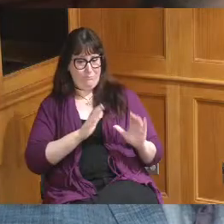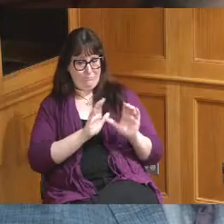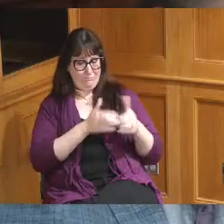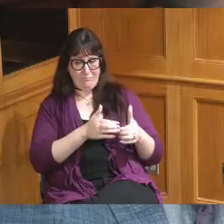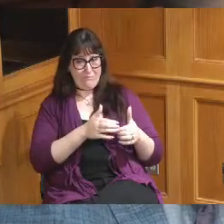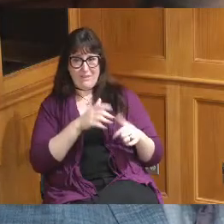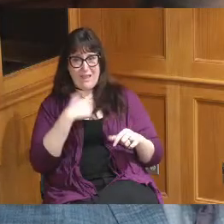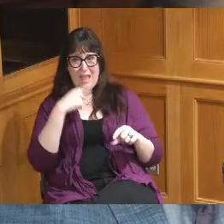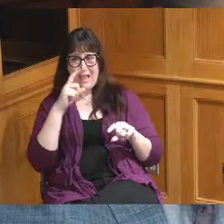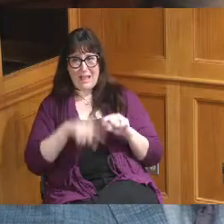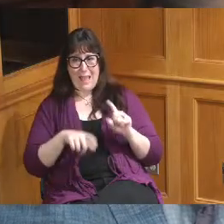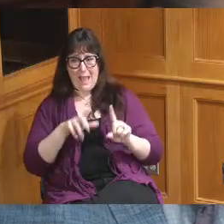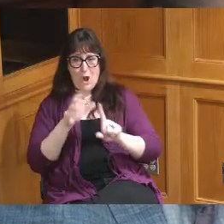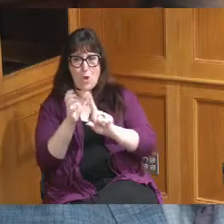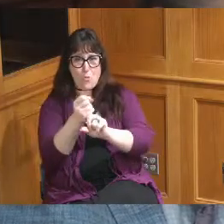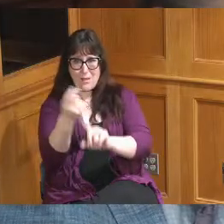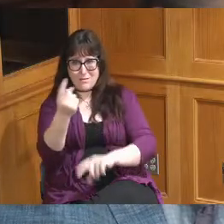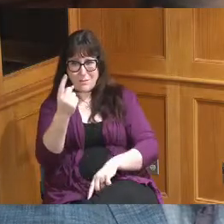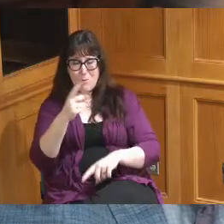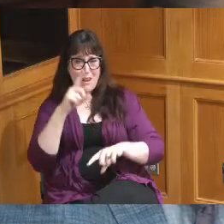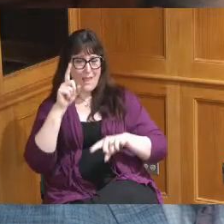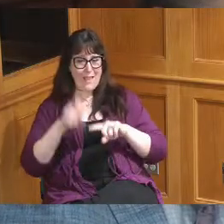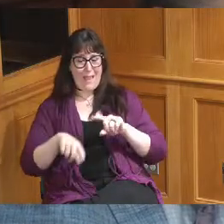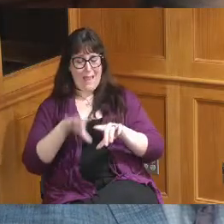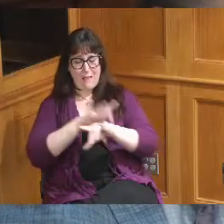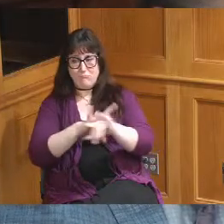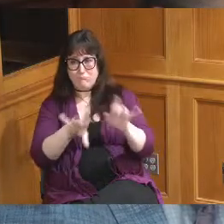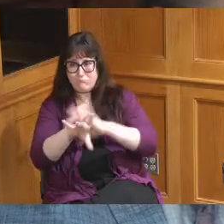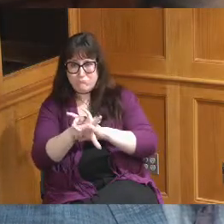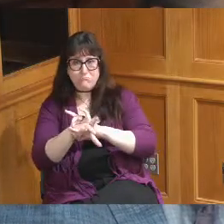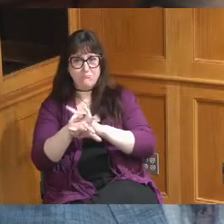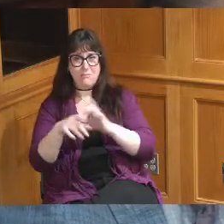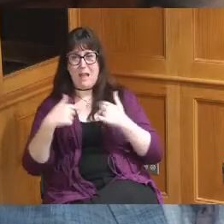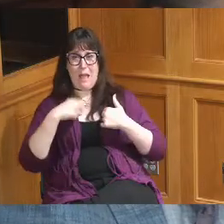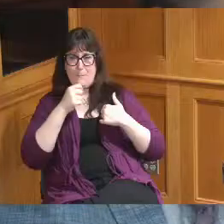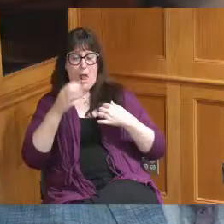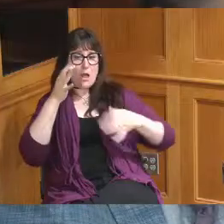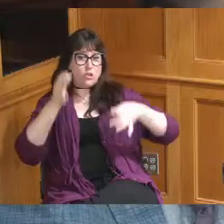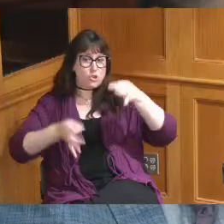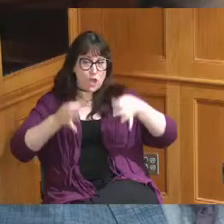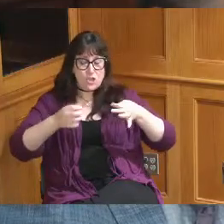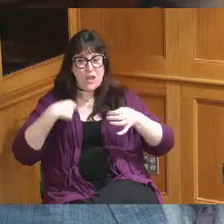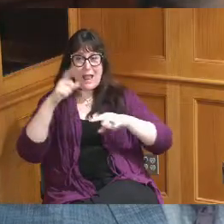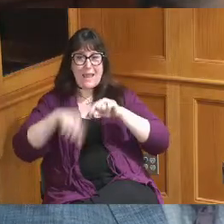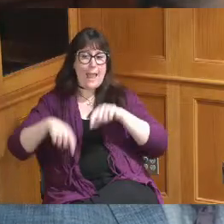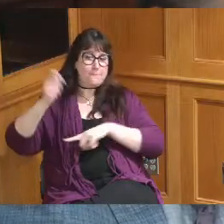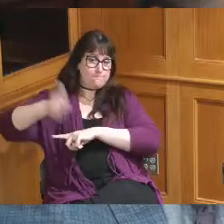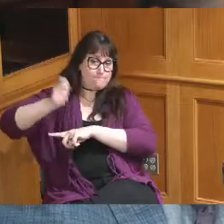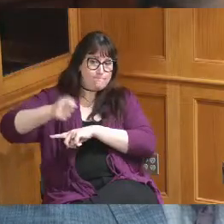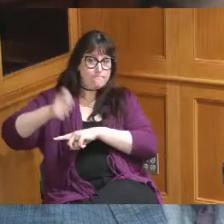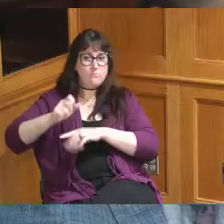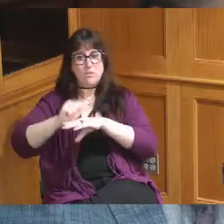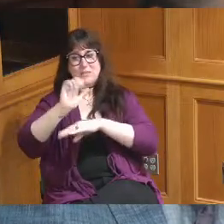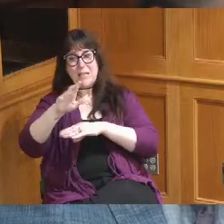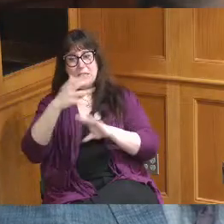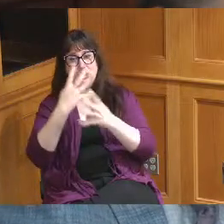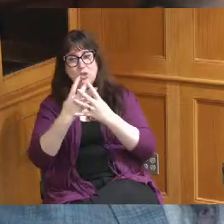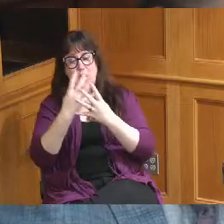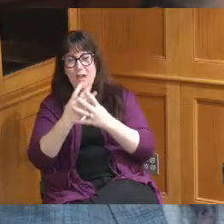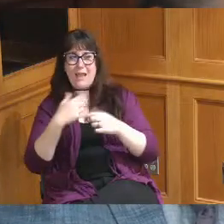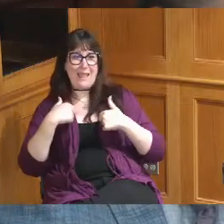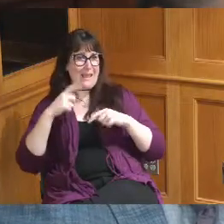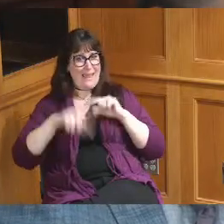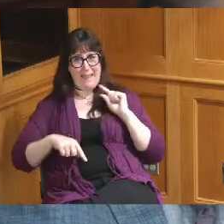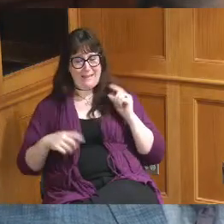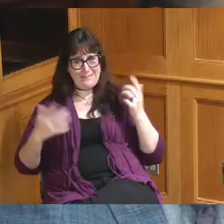can't arrest anybody. I can't put any handcuffs on them. I'm not the judge. I can't hit the gavel. Can't put anybody in jail.